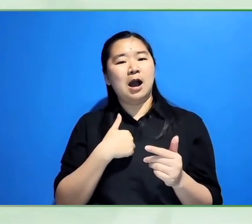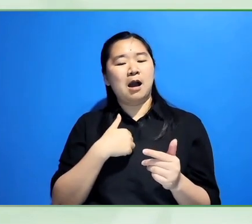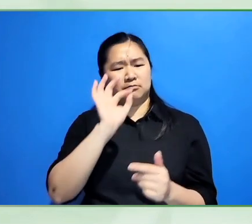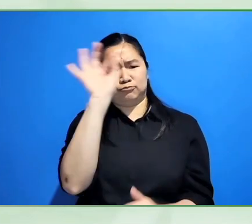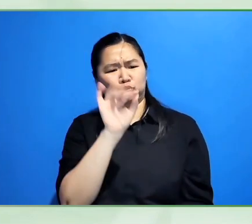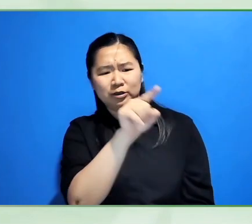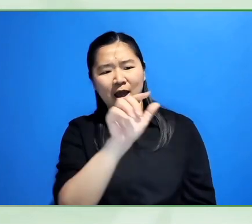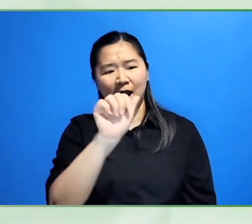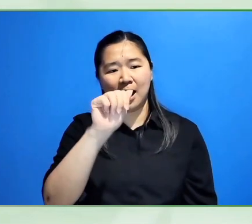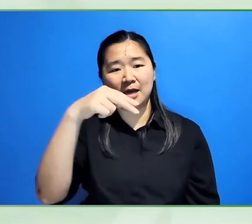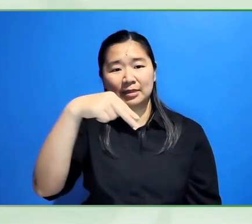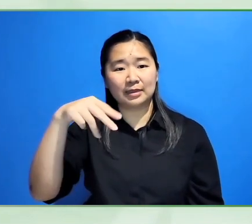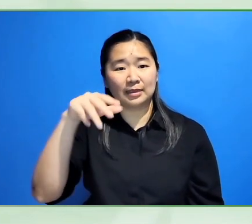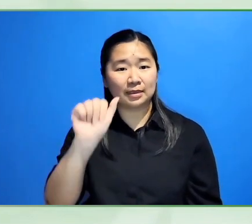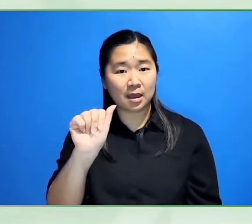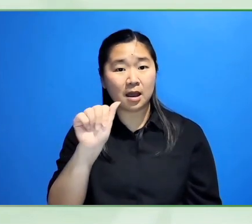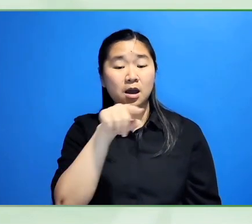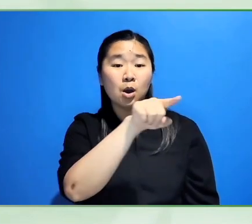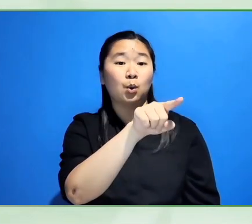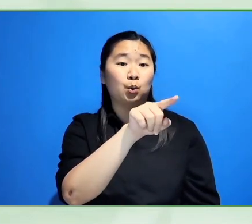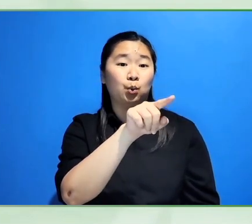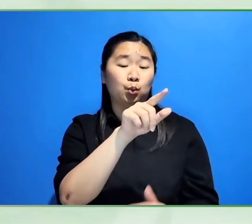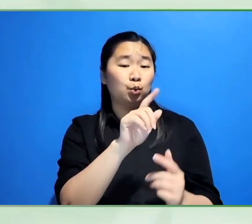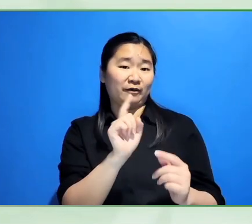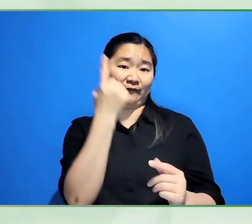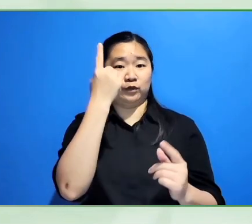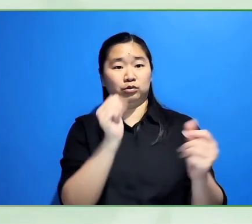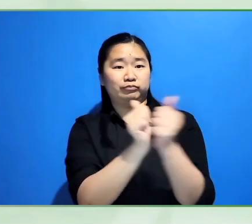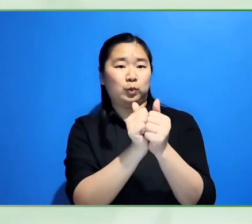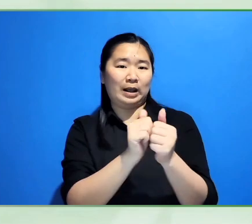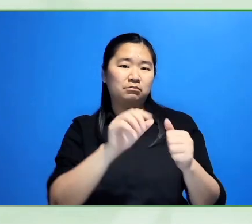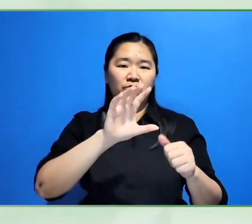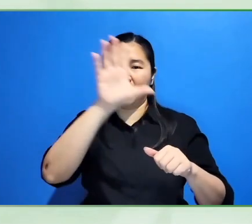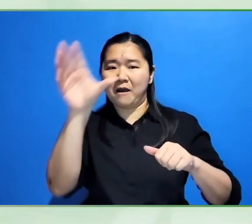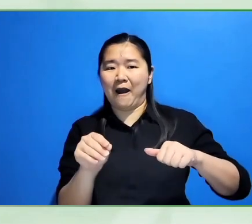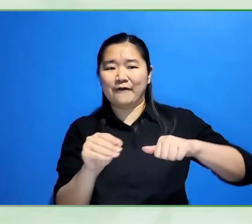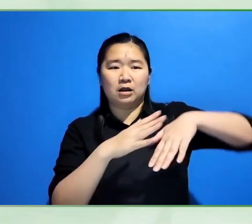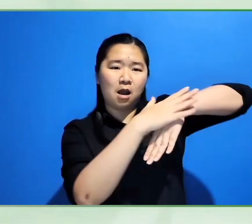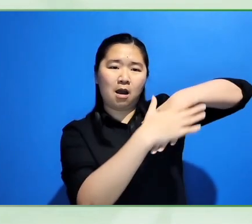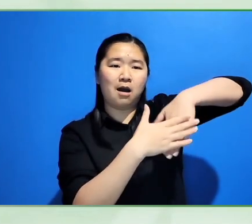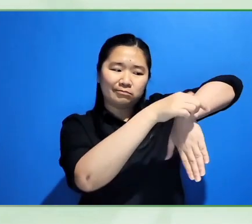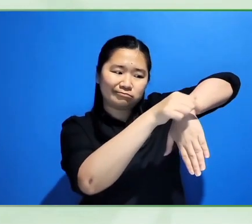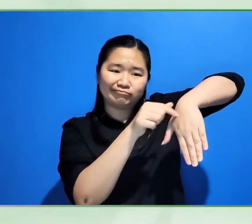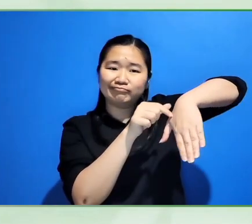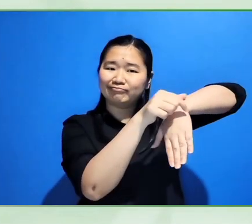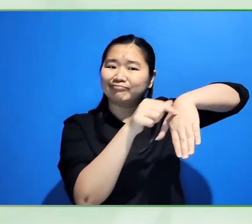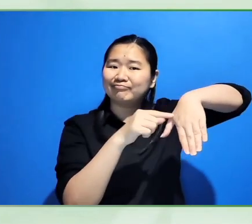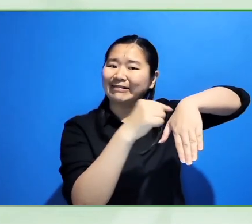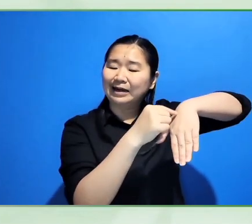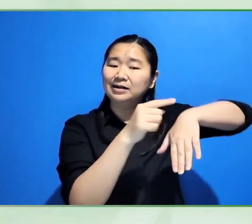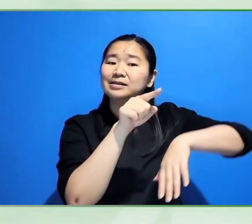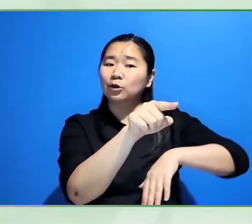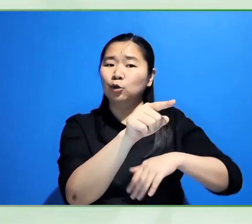on maintenance? The reason I'm asking this is a lot of times the equipment that we see provided to our partners ends up in what I can only describe